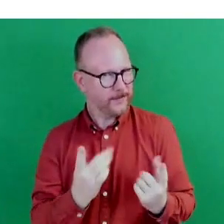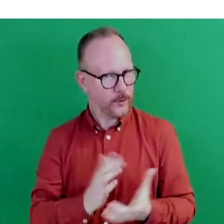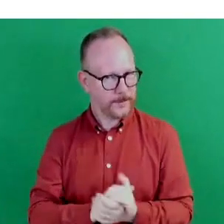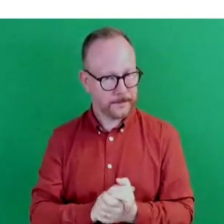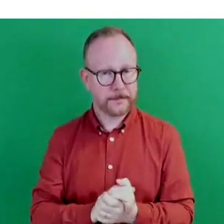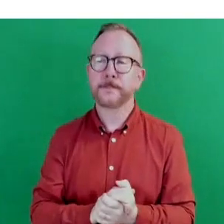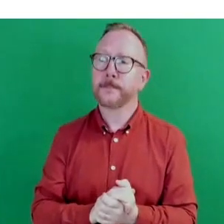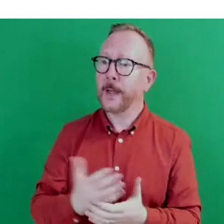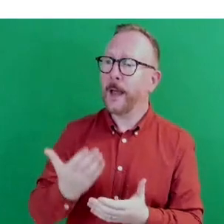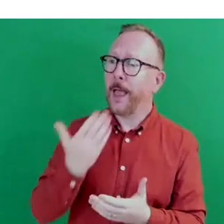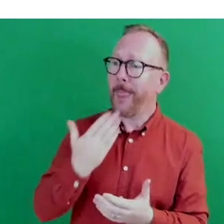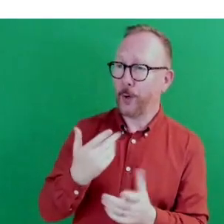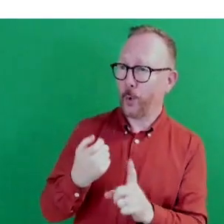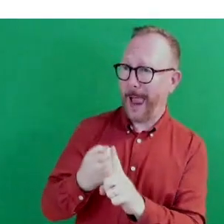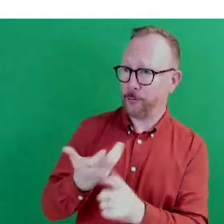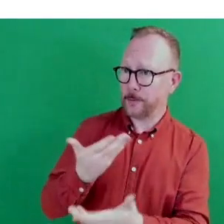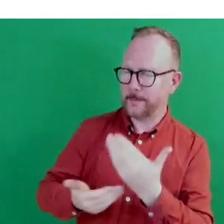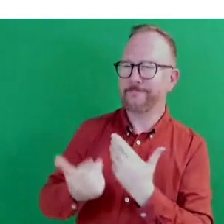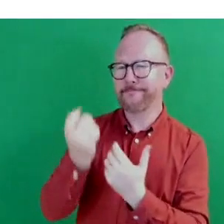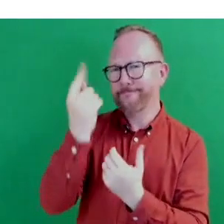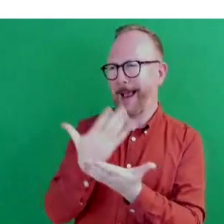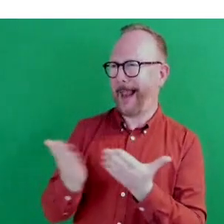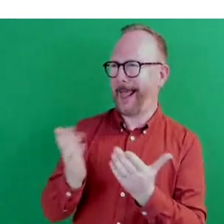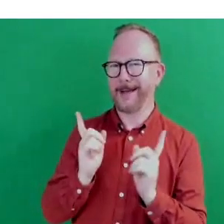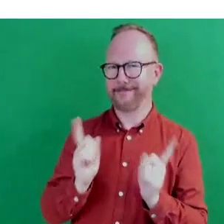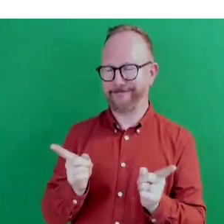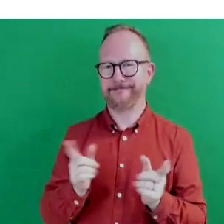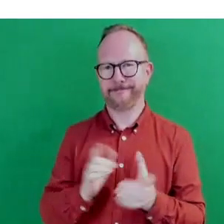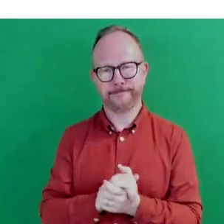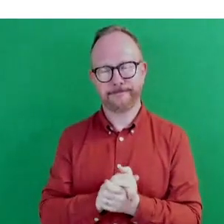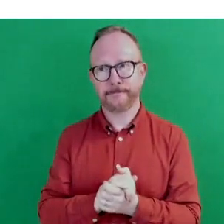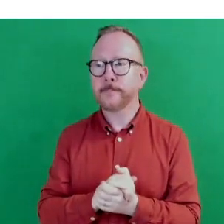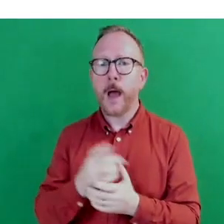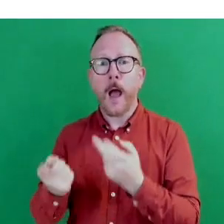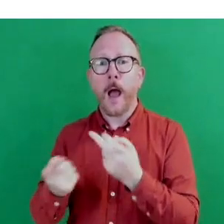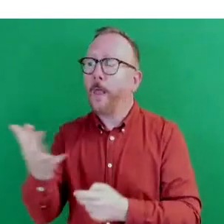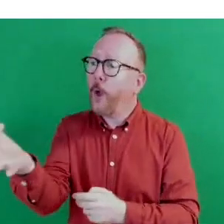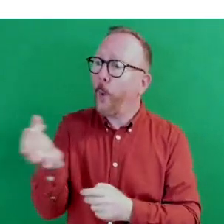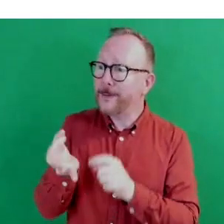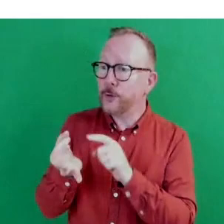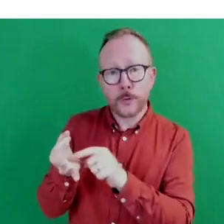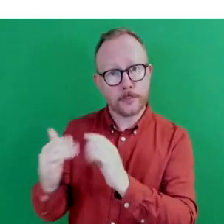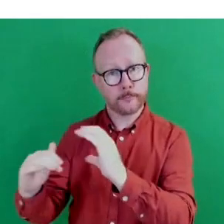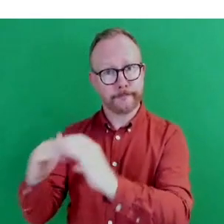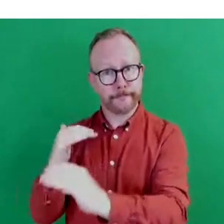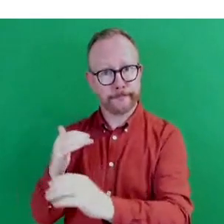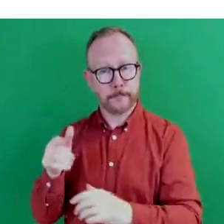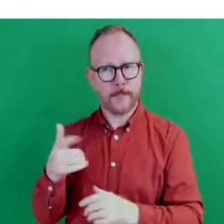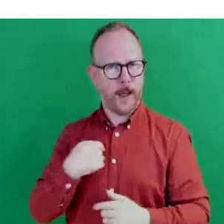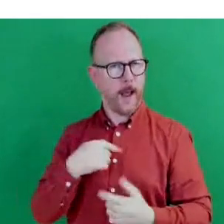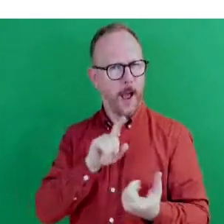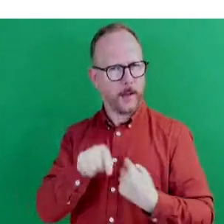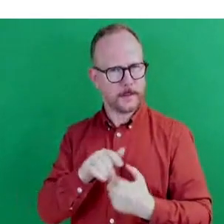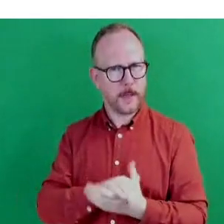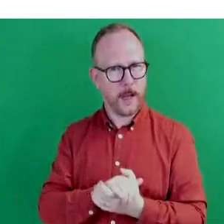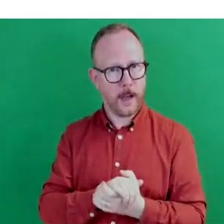Another top voted question, which I can kind of answer fairly comfortably straight off, was saying, can people with mental health problems train